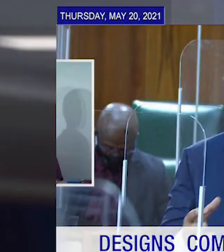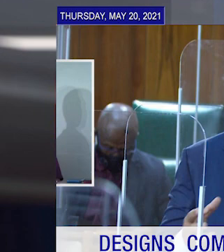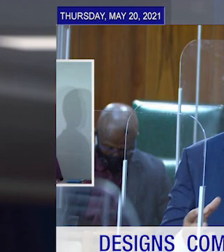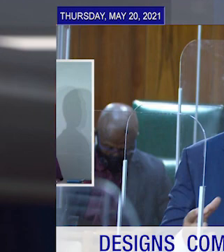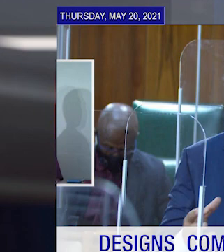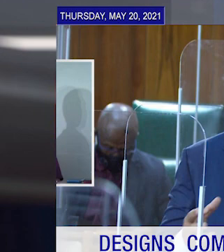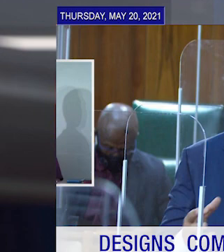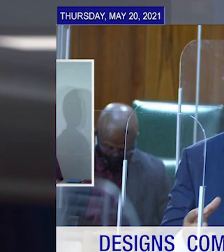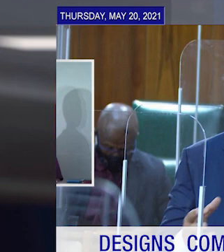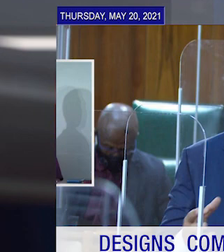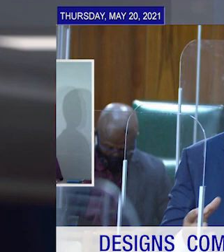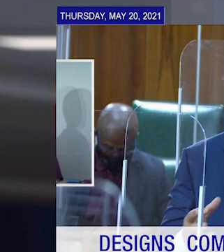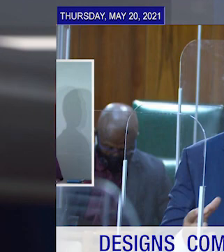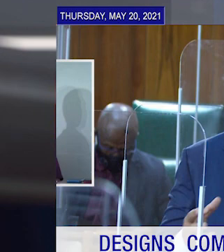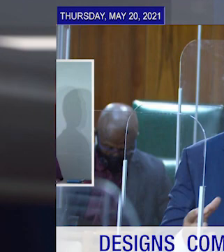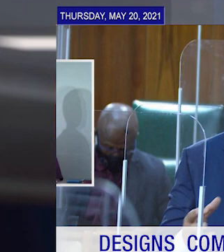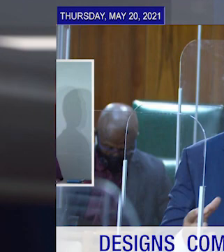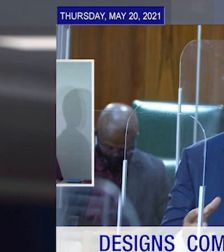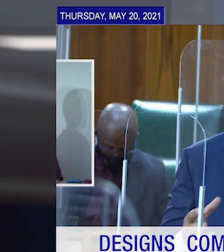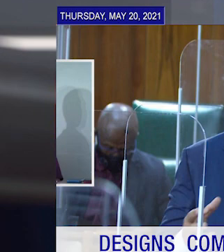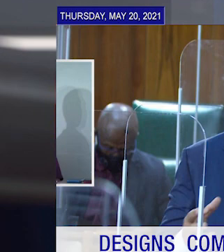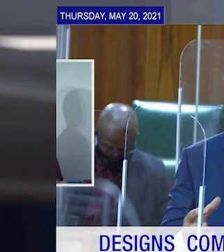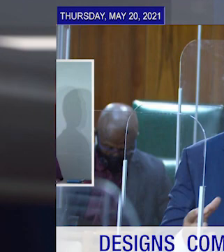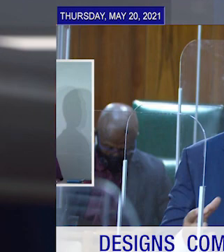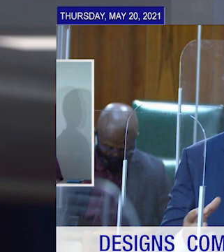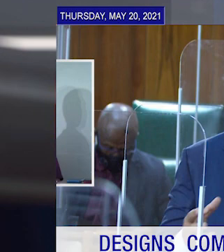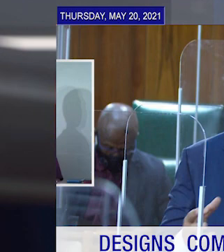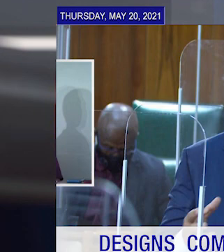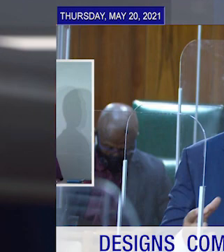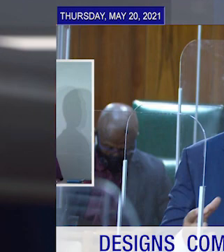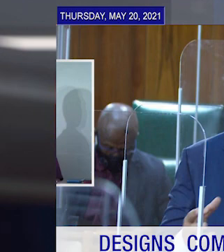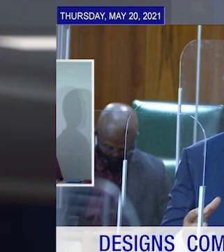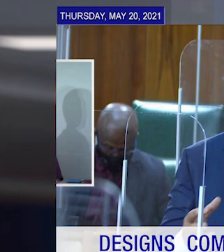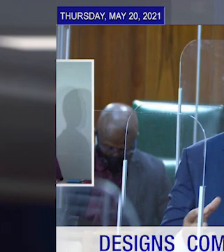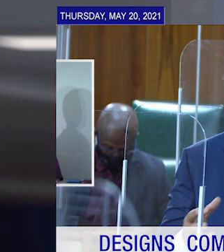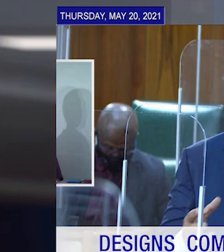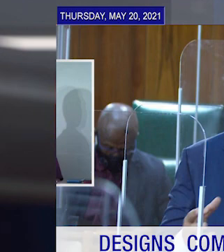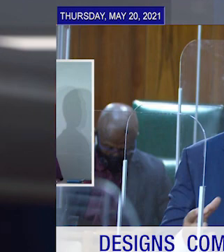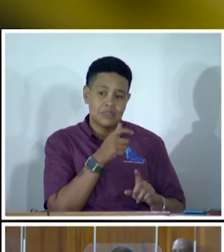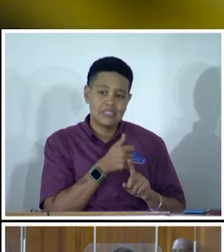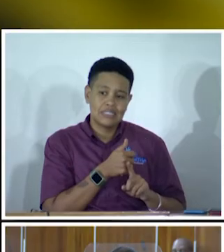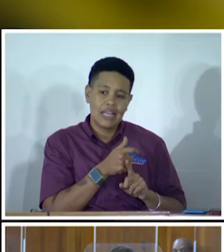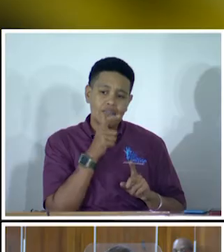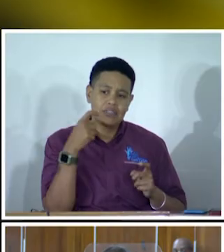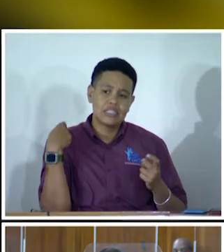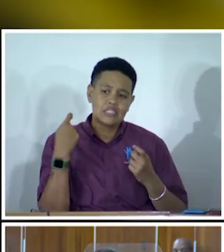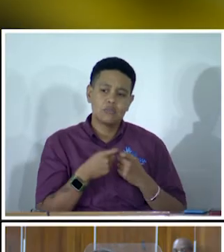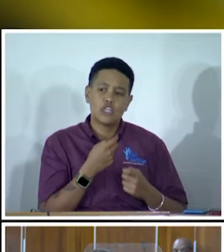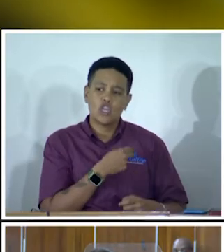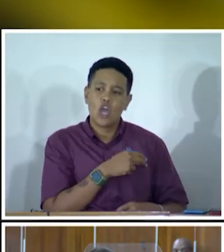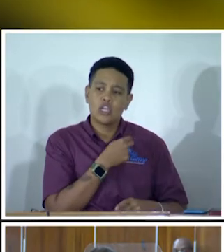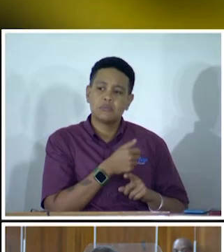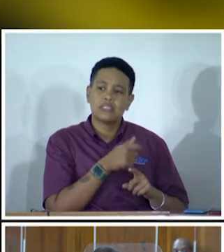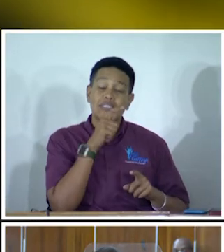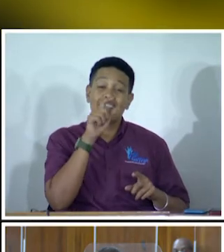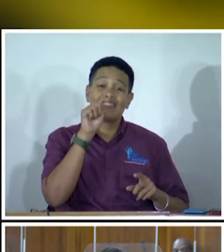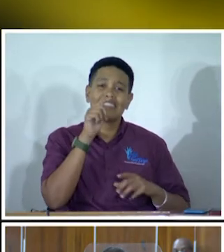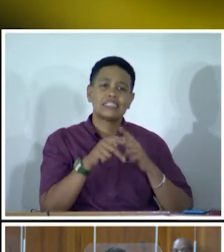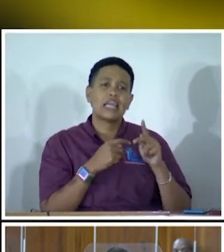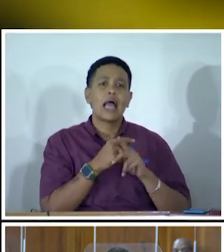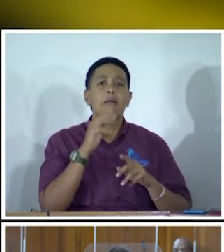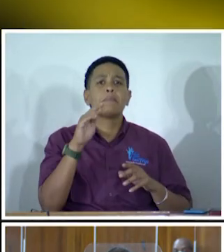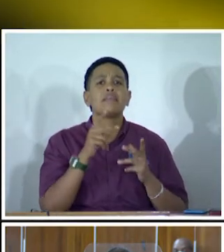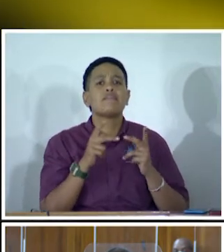of 13 health facilities is now completed and being reviewed for final approval. The work is being done on the government's